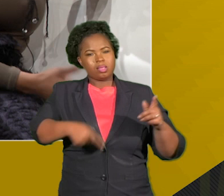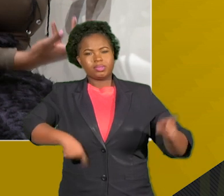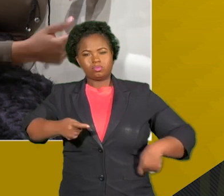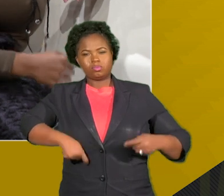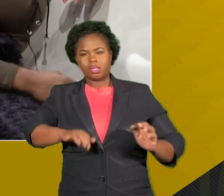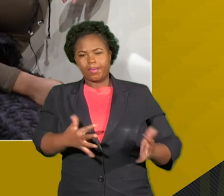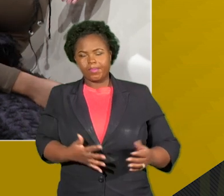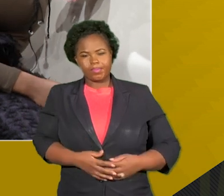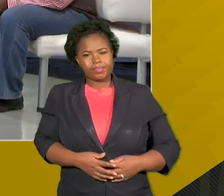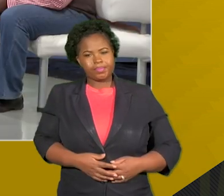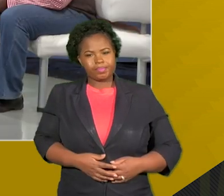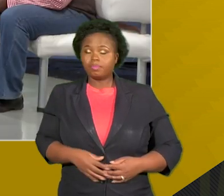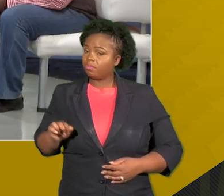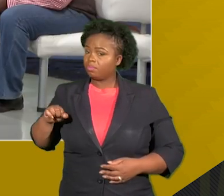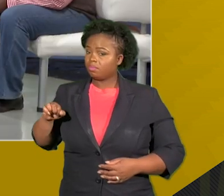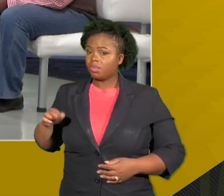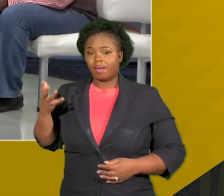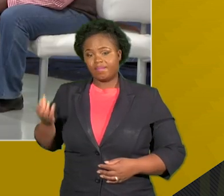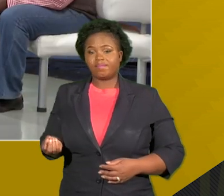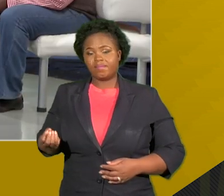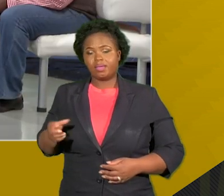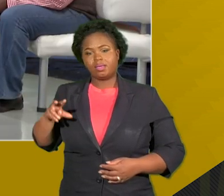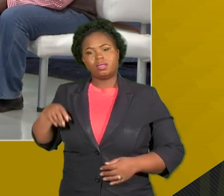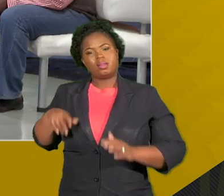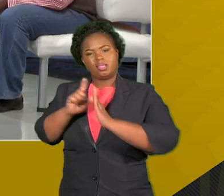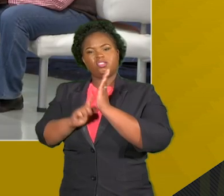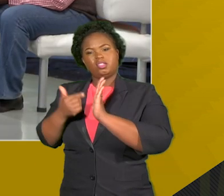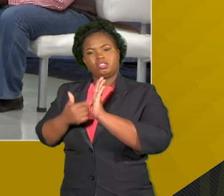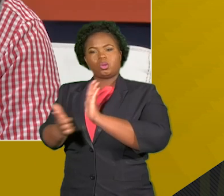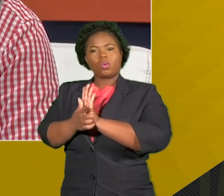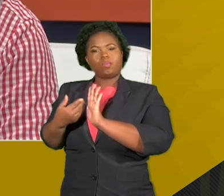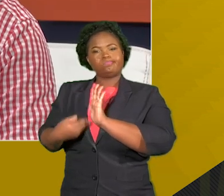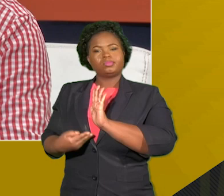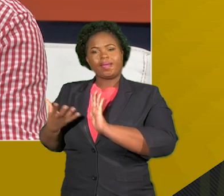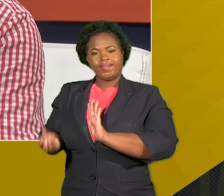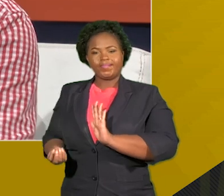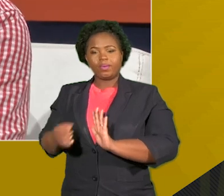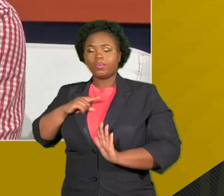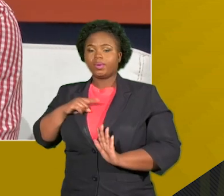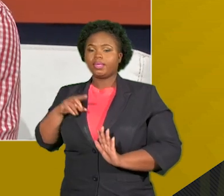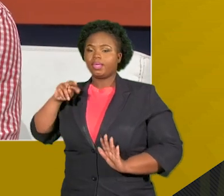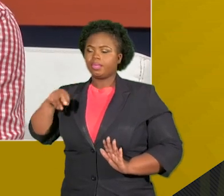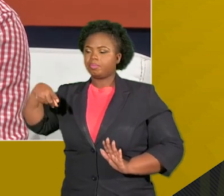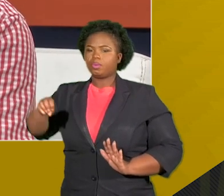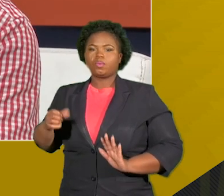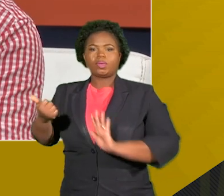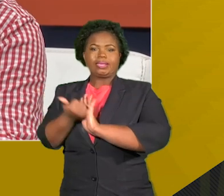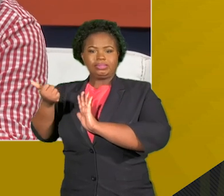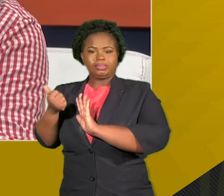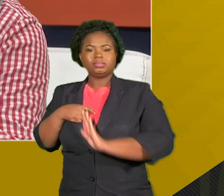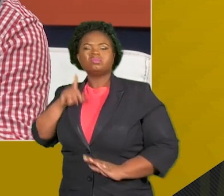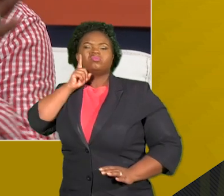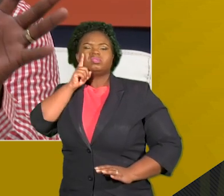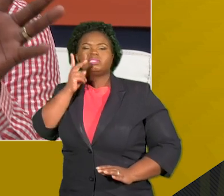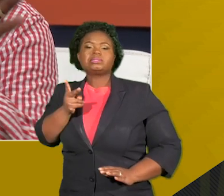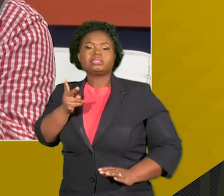NPO or an NGO? Yes, there is. Yes, there is. So, for example, within the NPO Act, if you Google it, you will